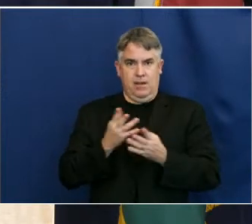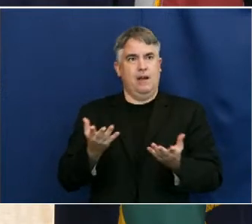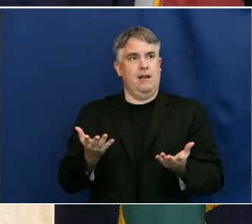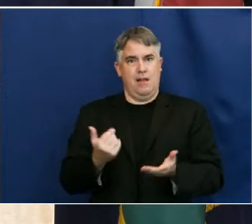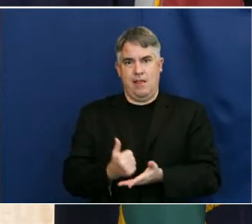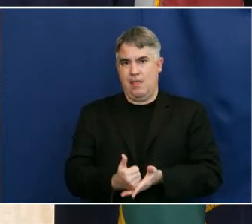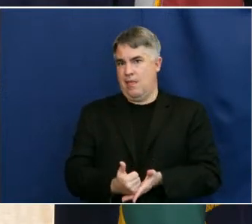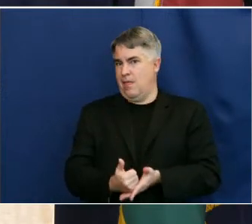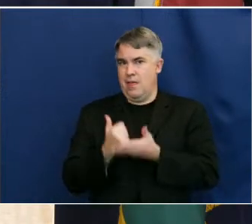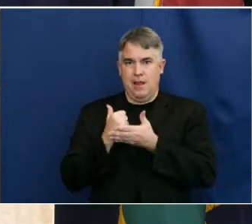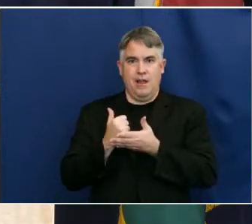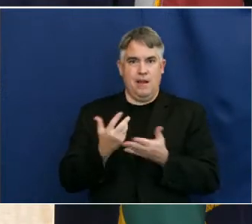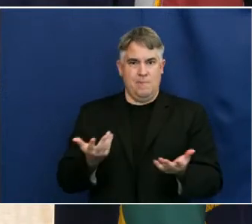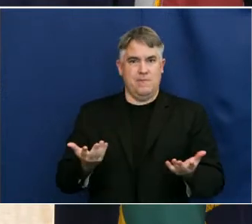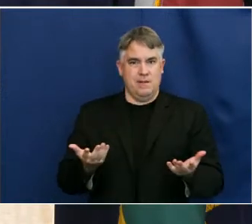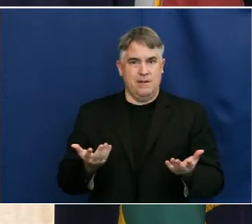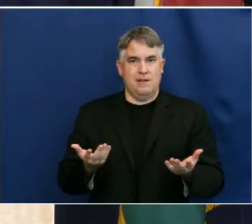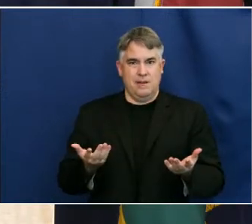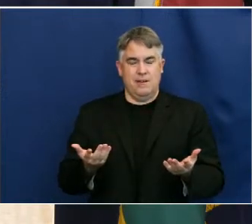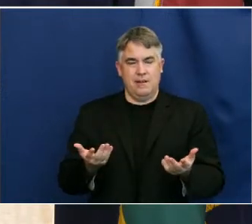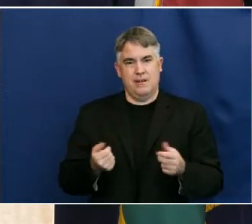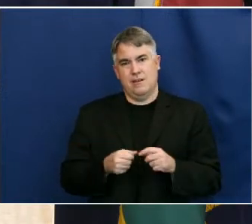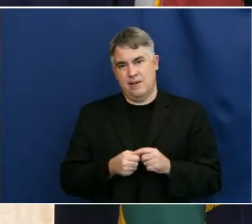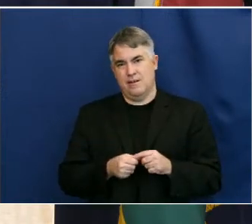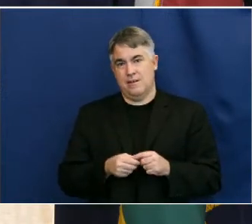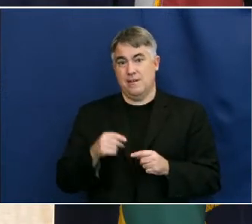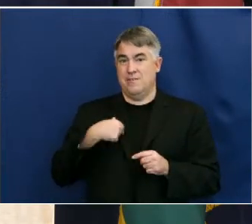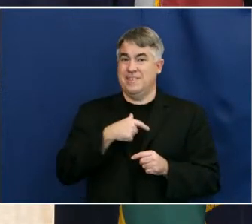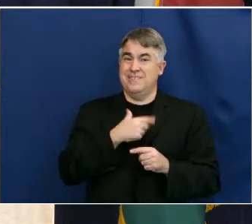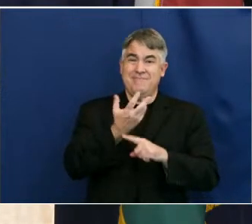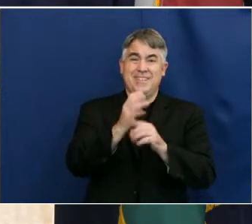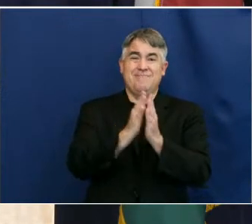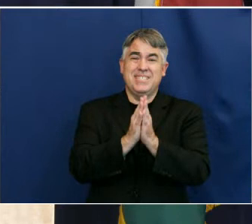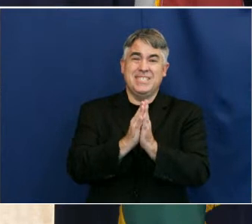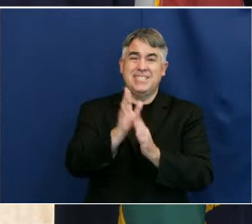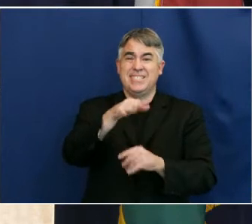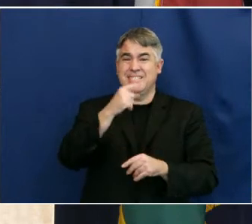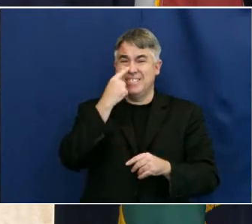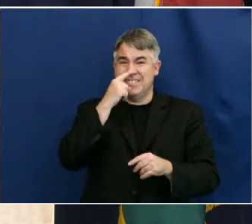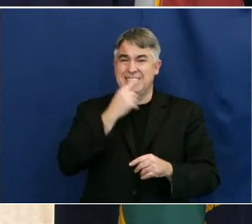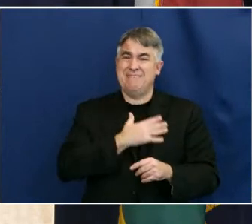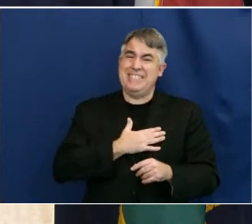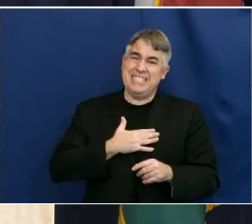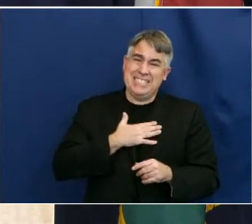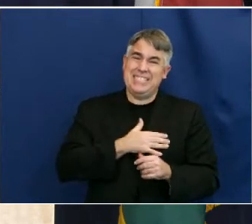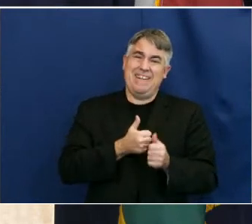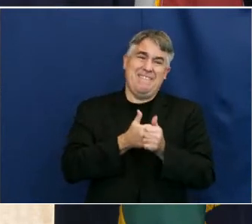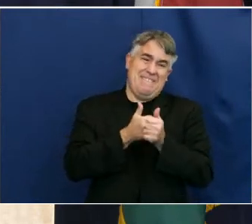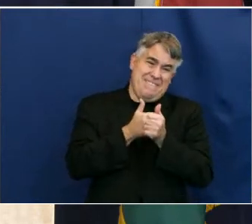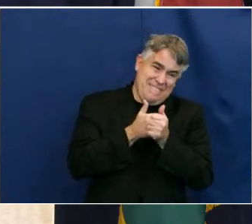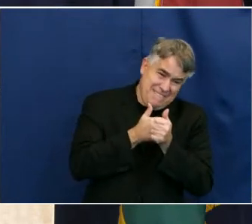been just begging people to adhere to over the last year. So